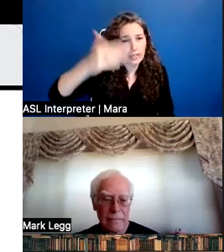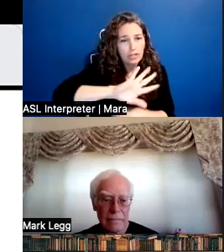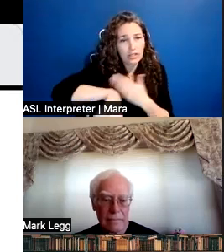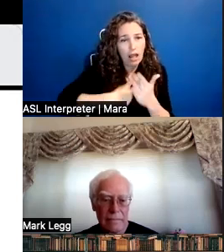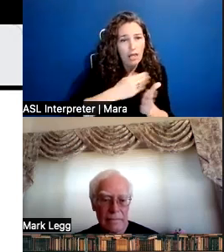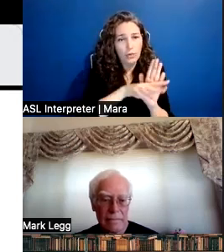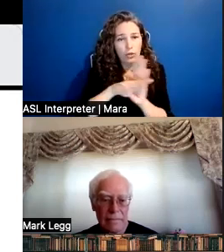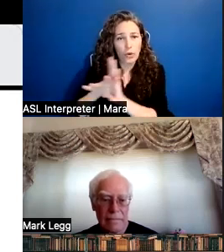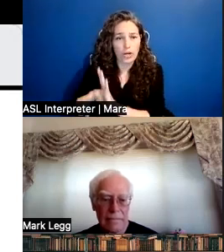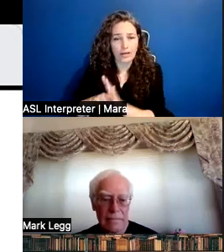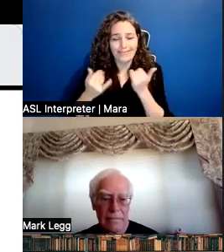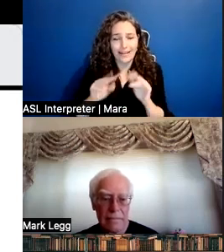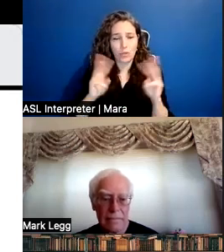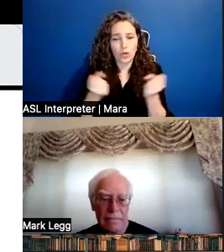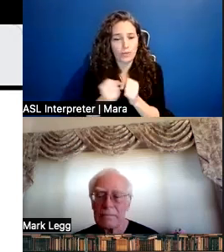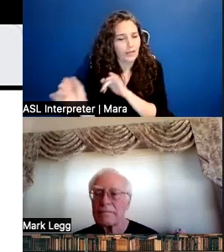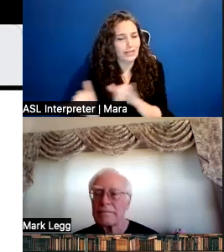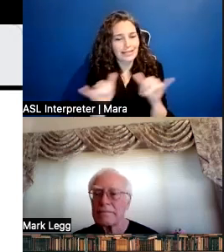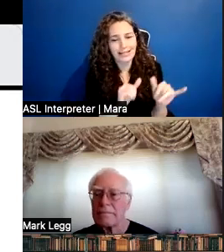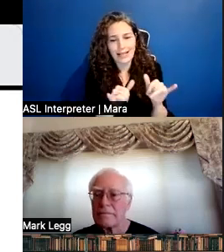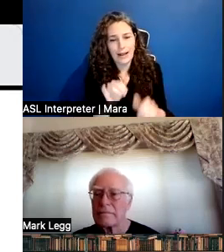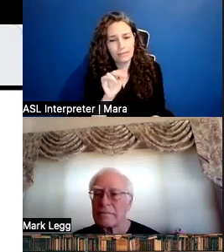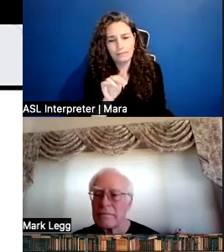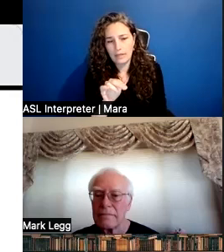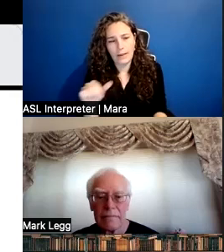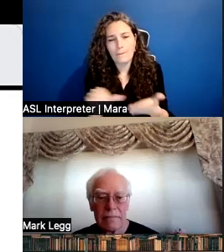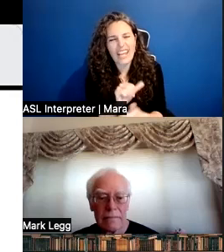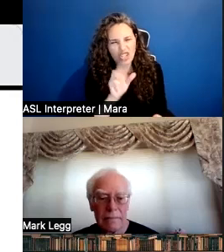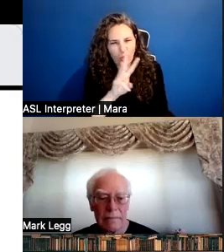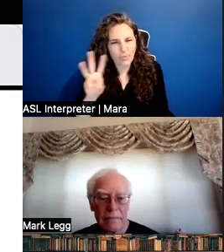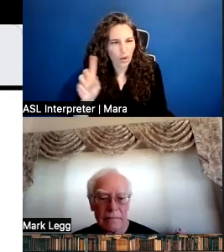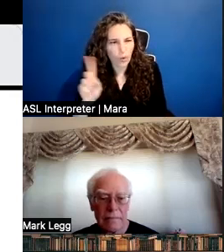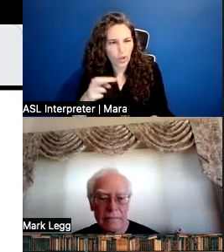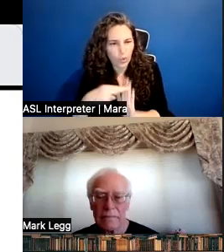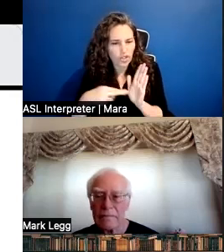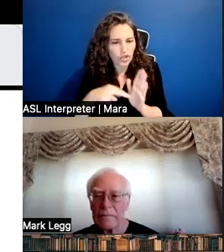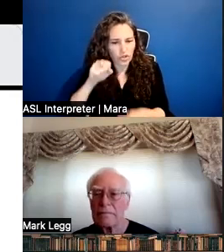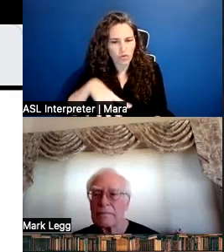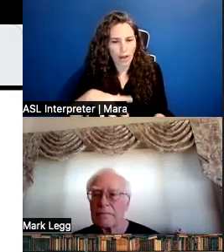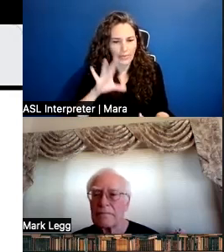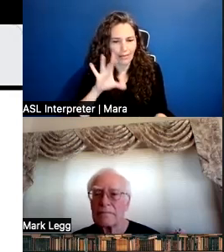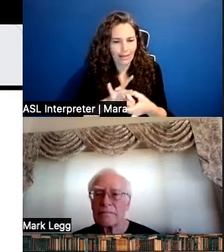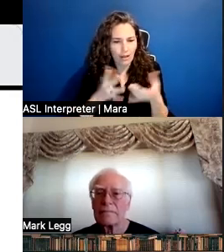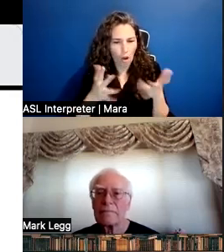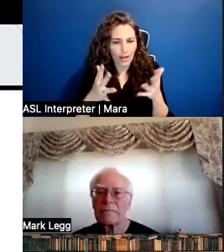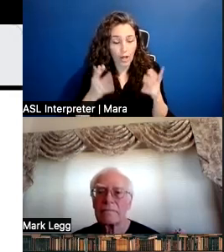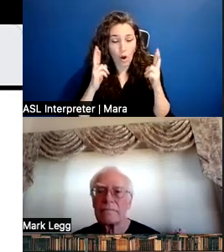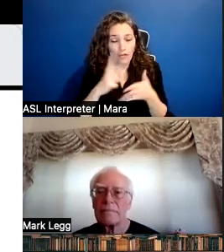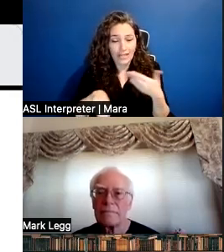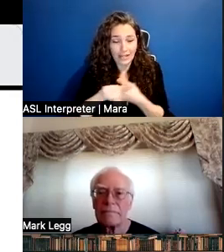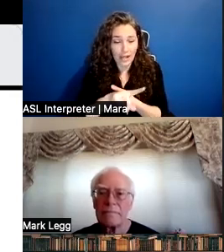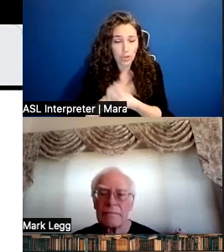be on the same page where you registered. There is a link to that in the chat, hopefully by early next week, so you'll be able to